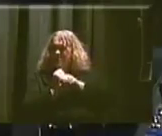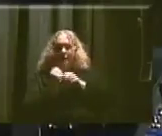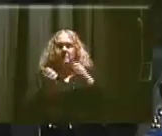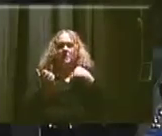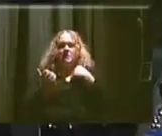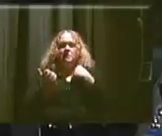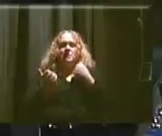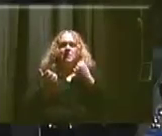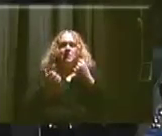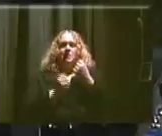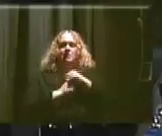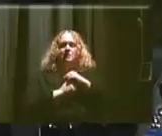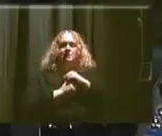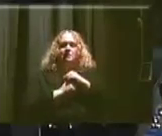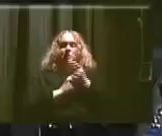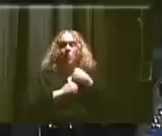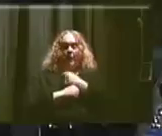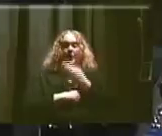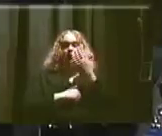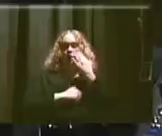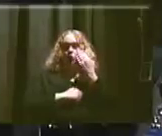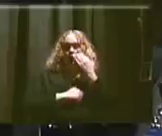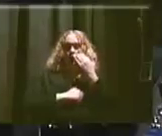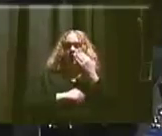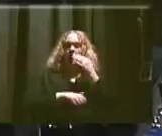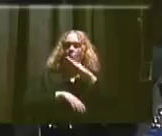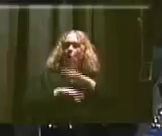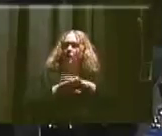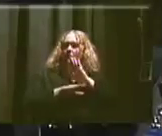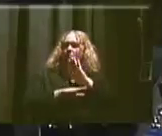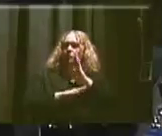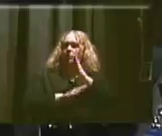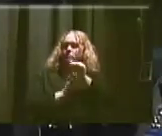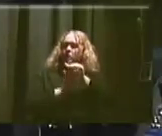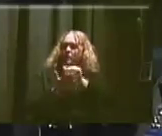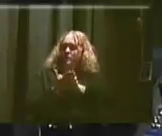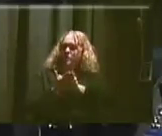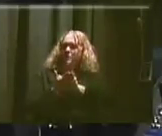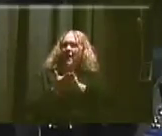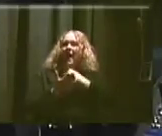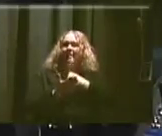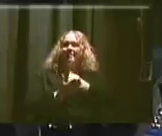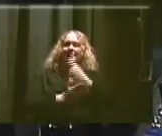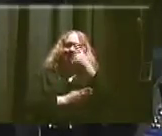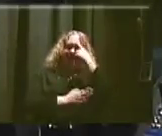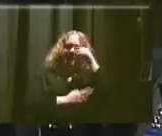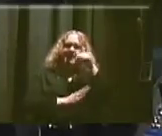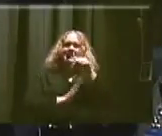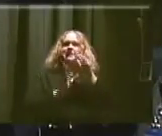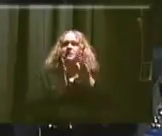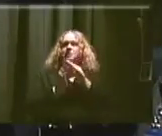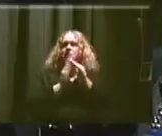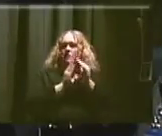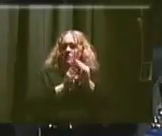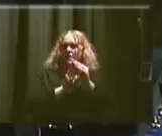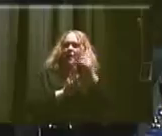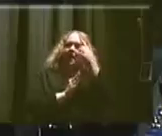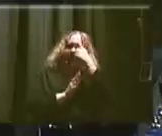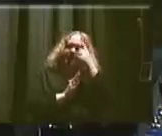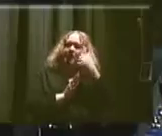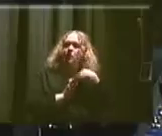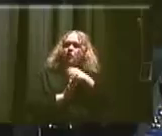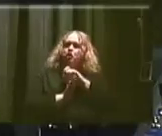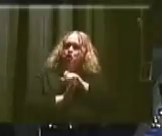agenda item. So I just think as a community, I think that we should have this